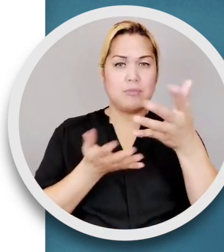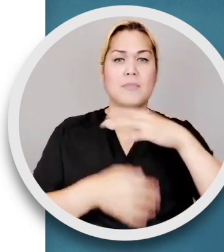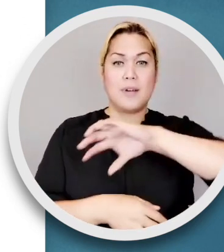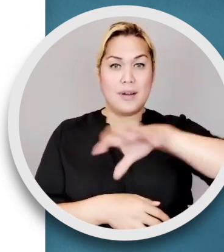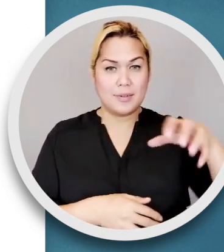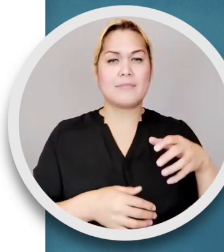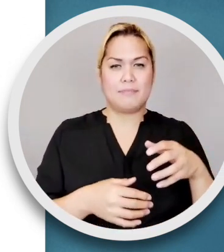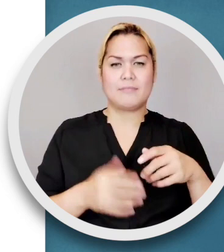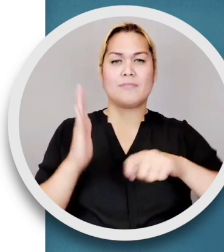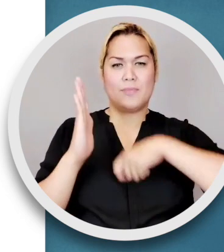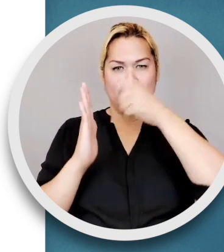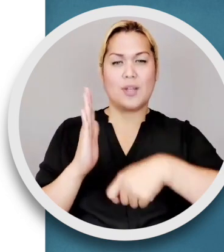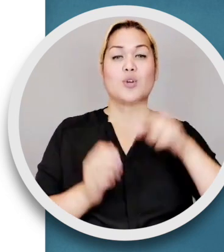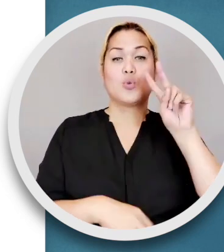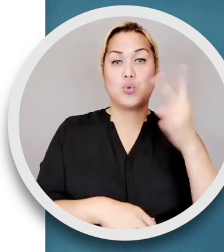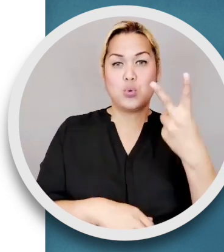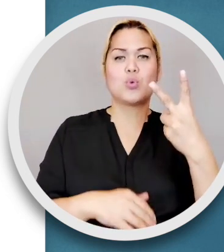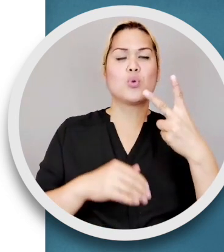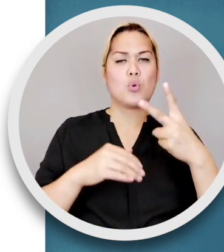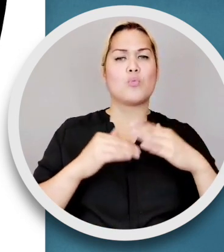2. Strengthening GESI in project design.